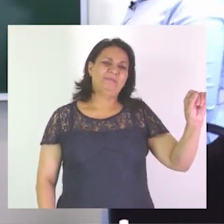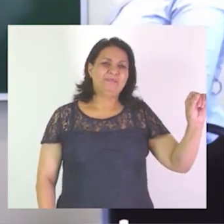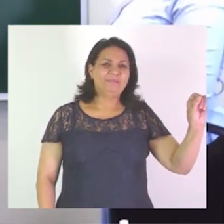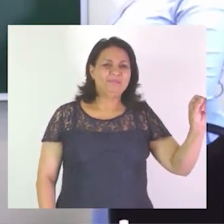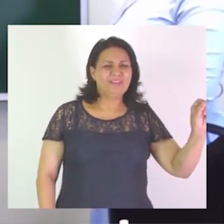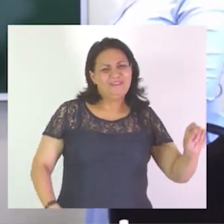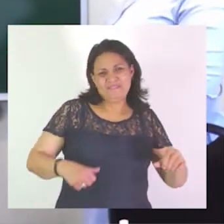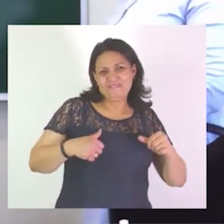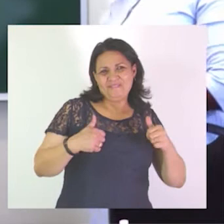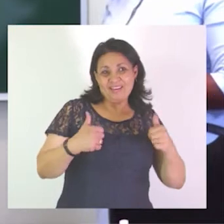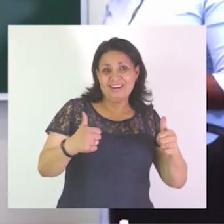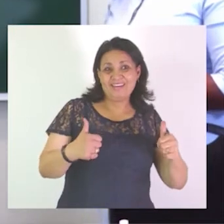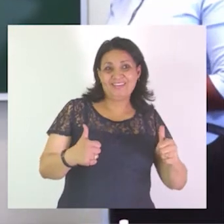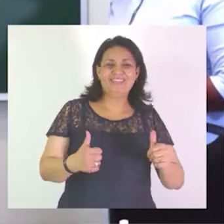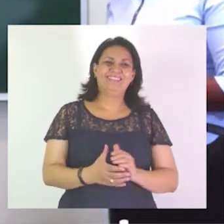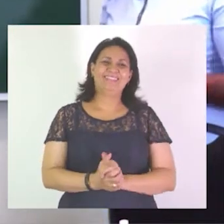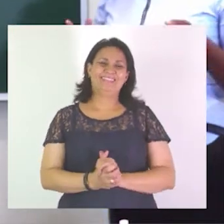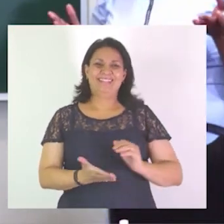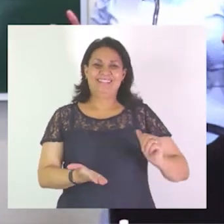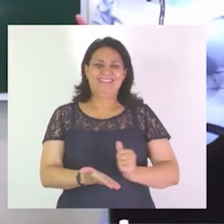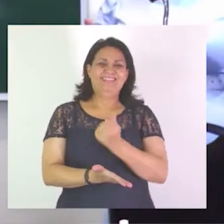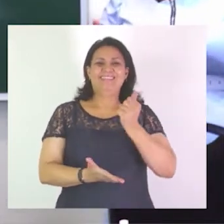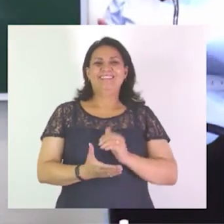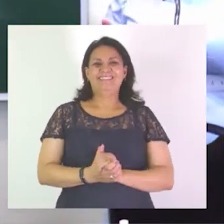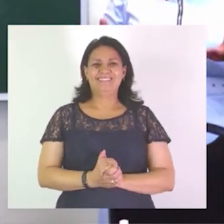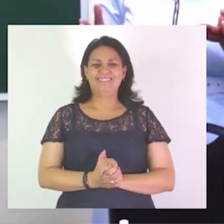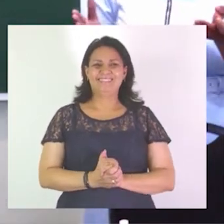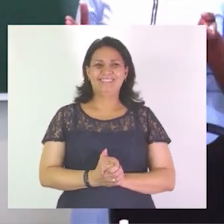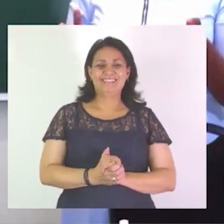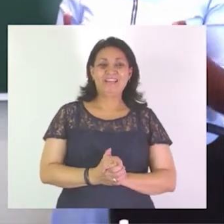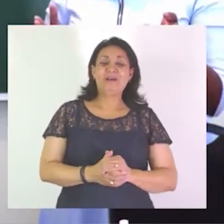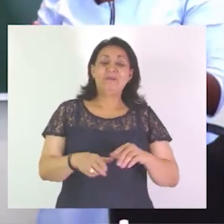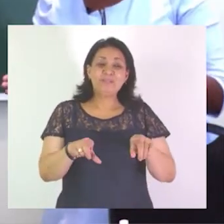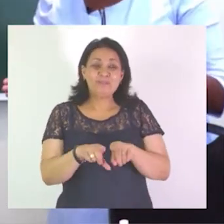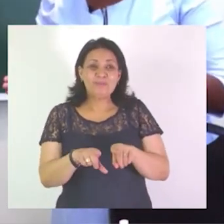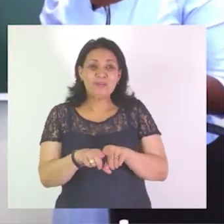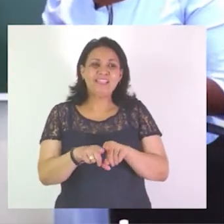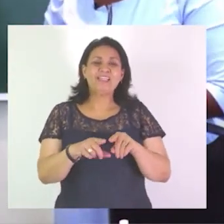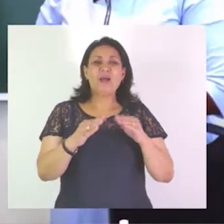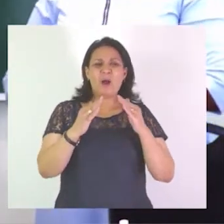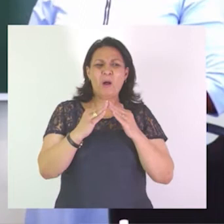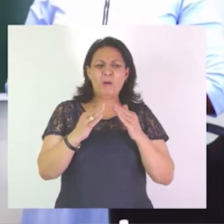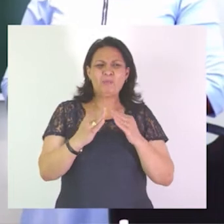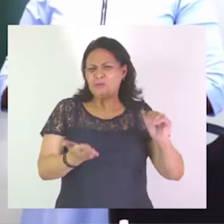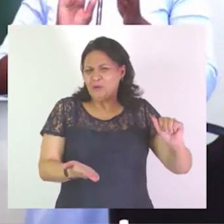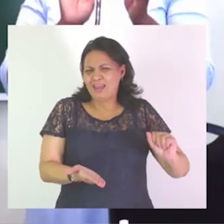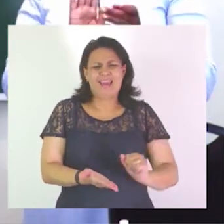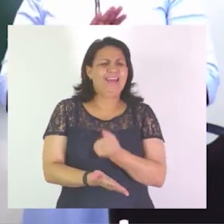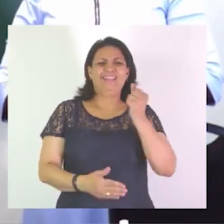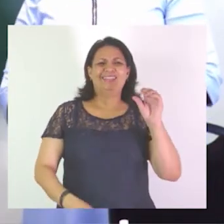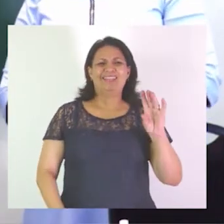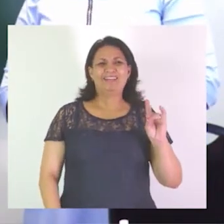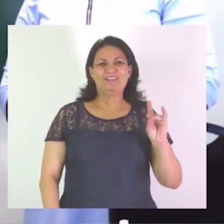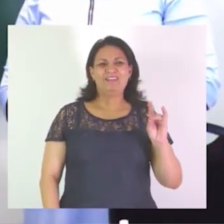there we go. You got him. Well done. If you did that at home and you managed to catch that dog, very good. I'm